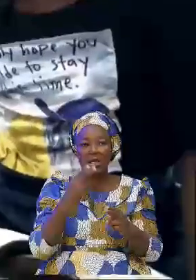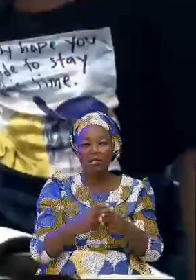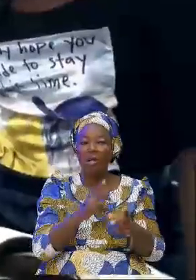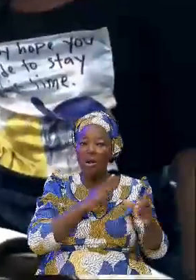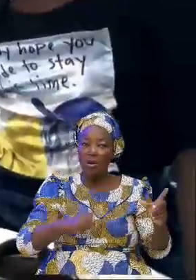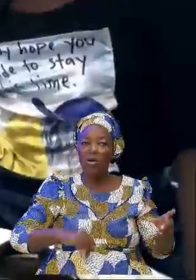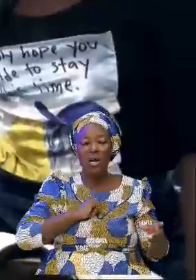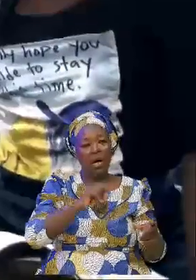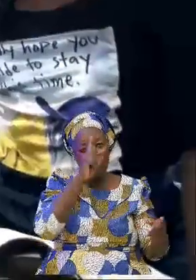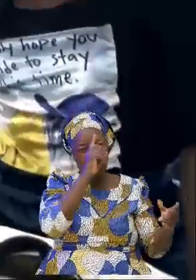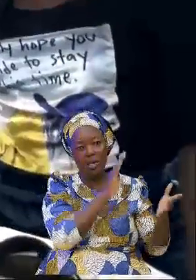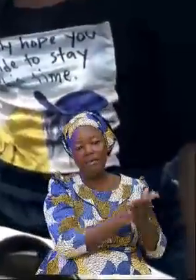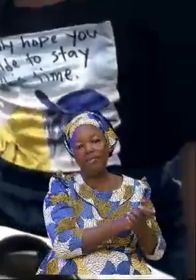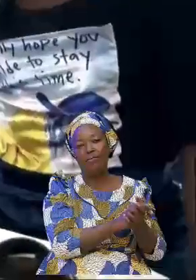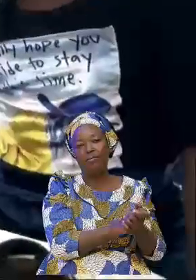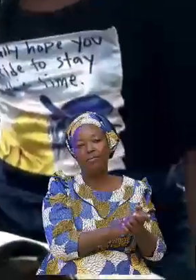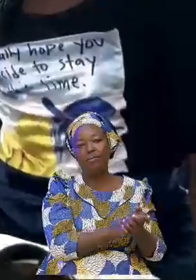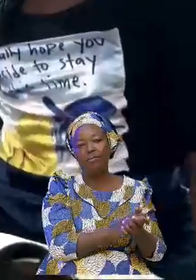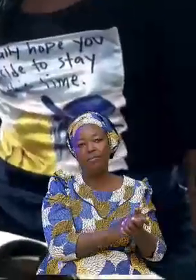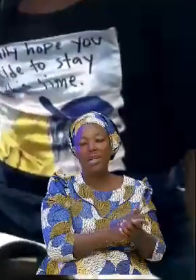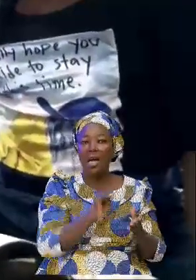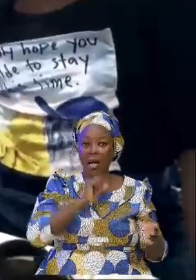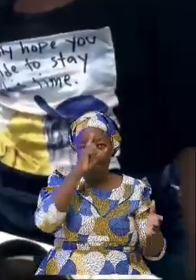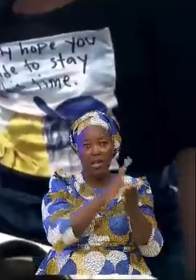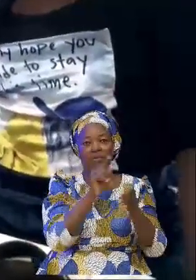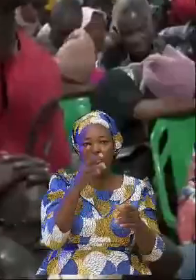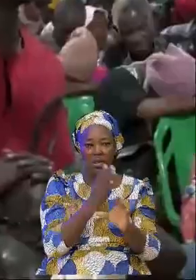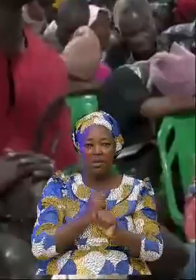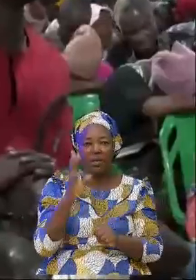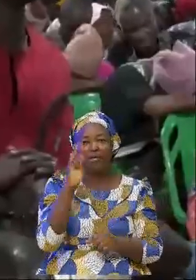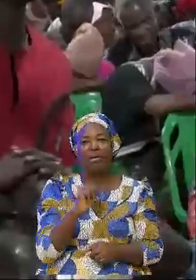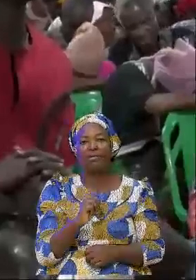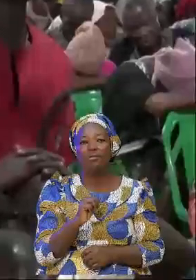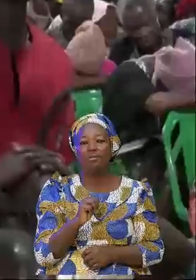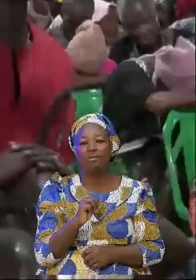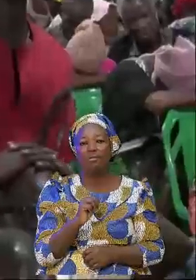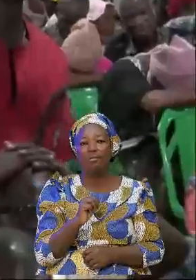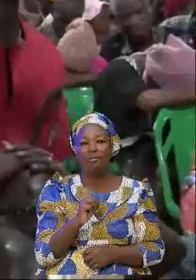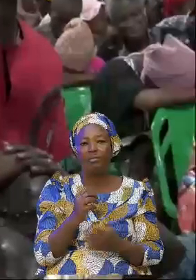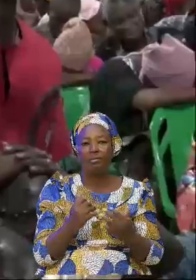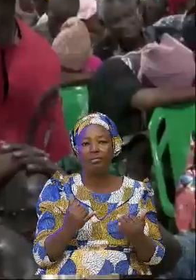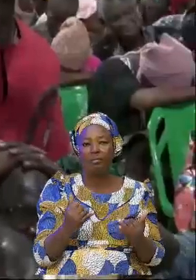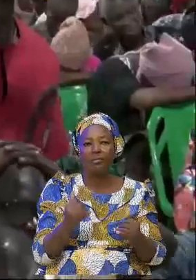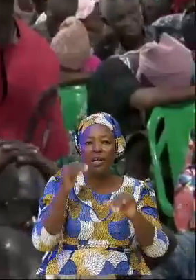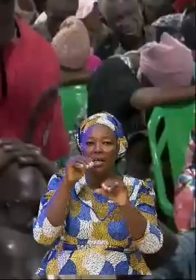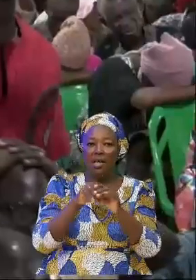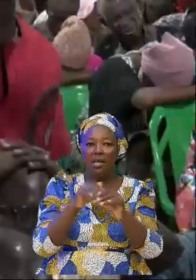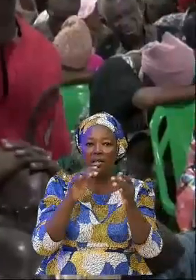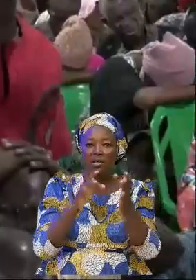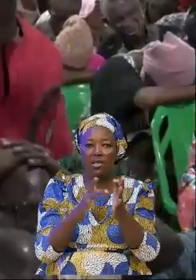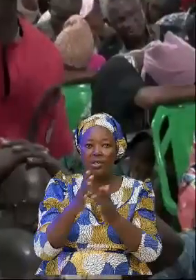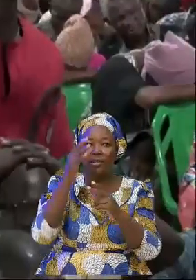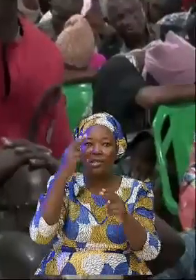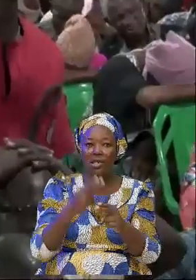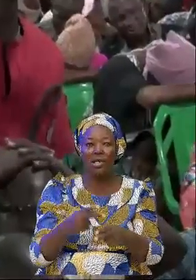believe on his name. Lord, I believe. I believe you receive me now.